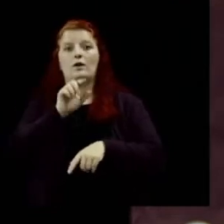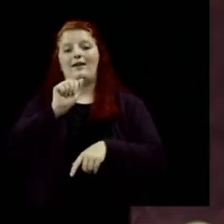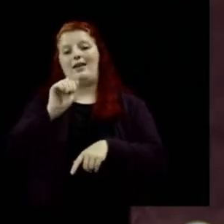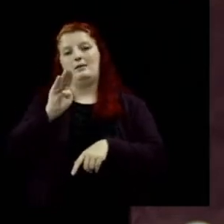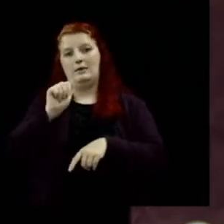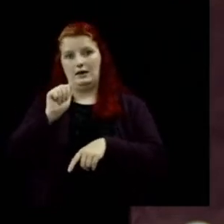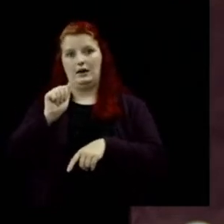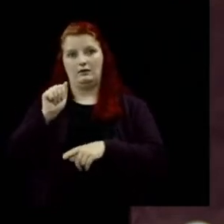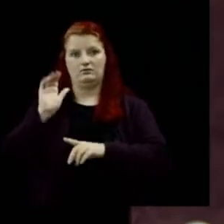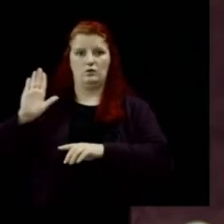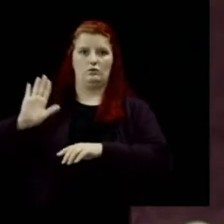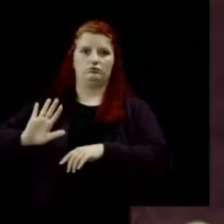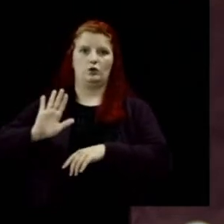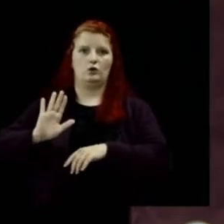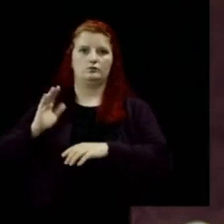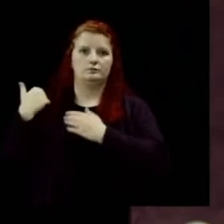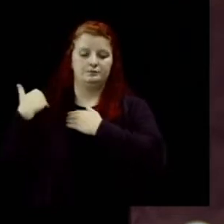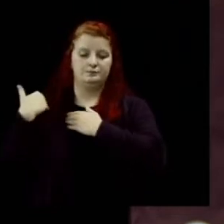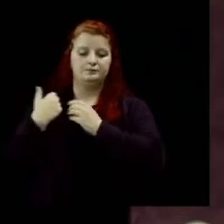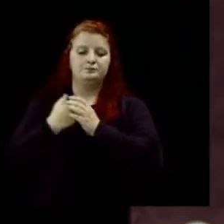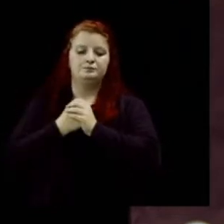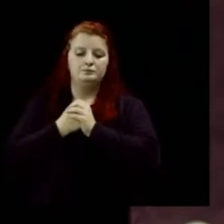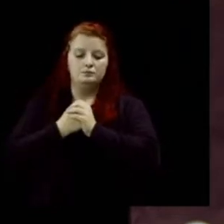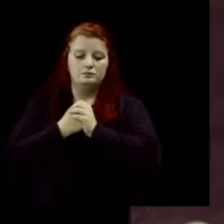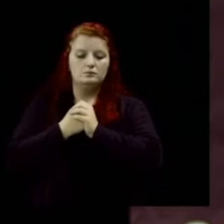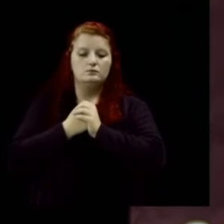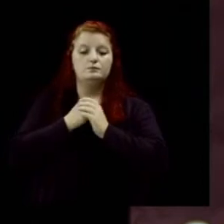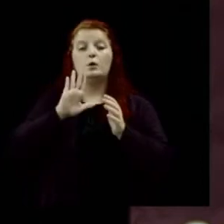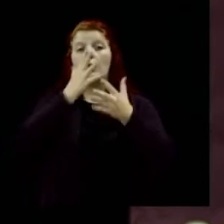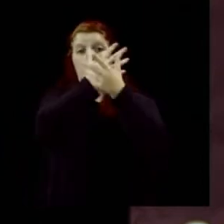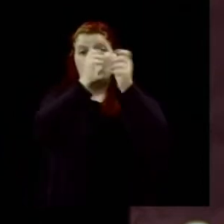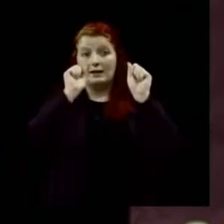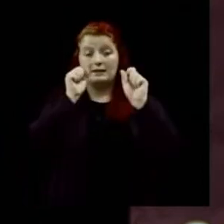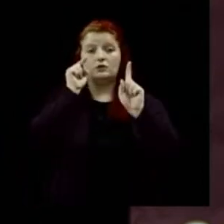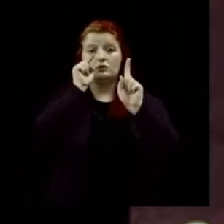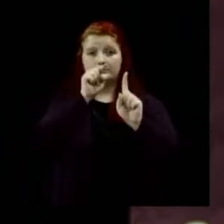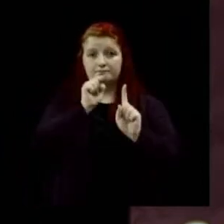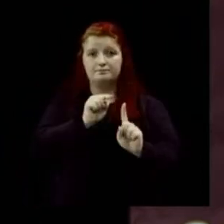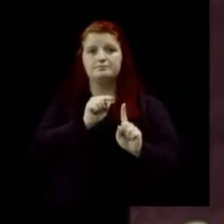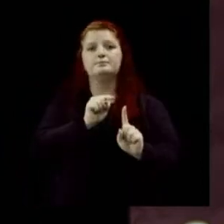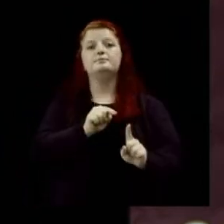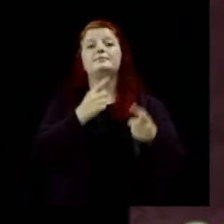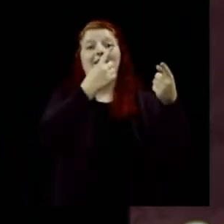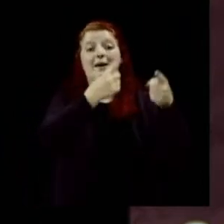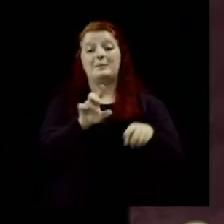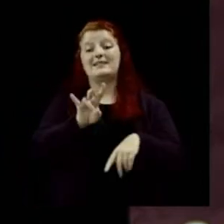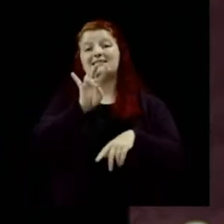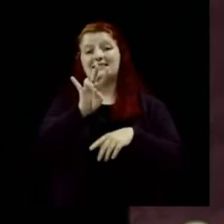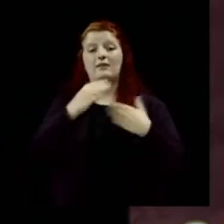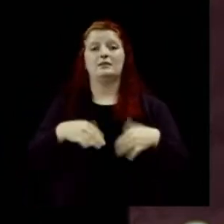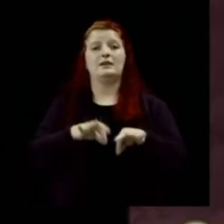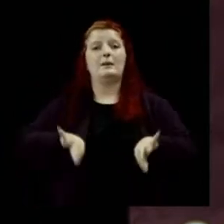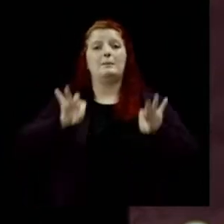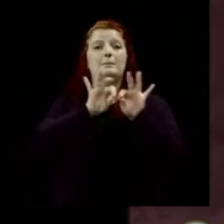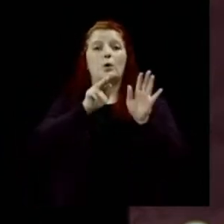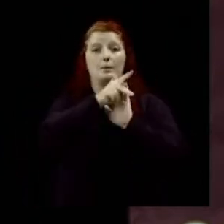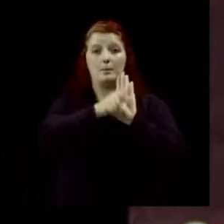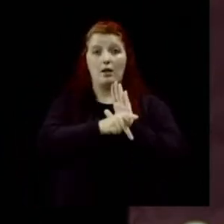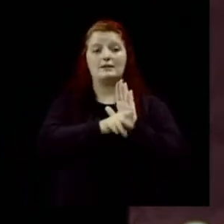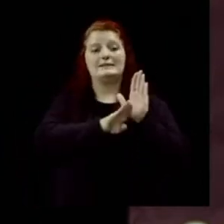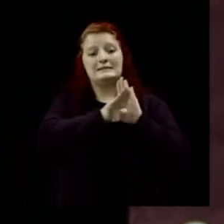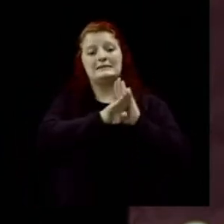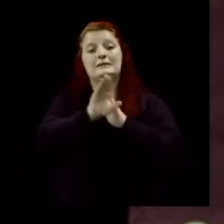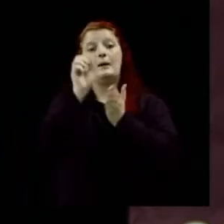ABA. Her presidential initiatives resulted in 7 major policies developed and approved by the